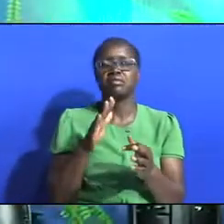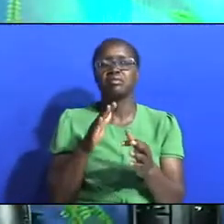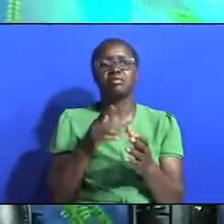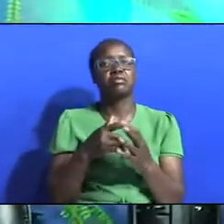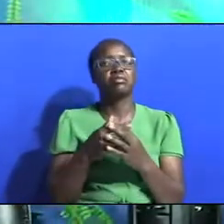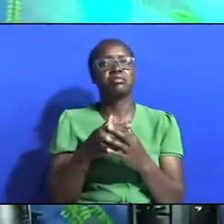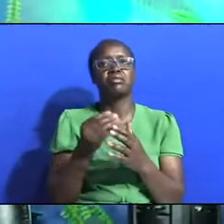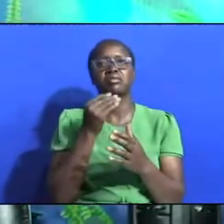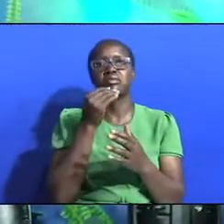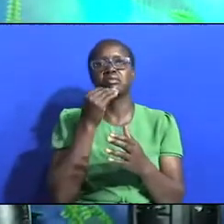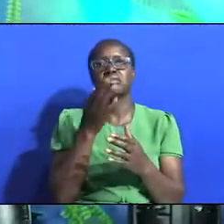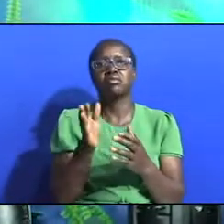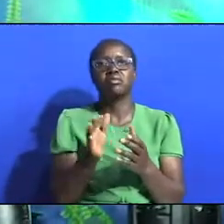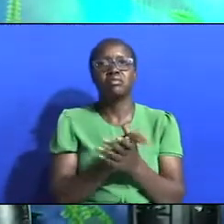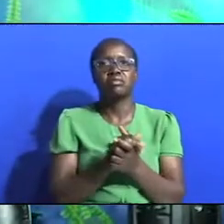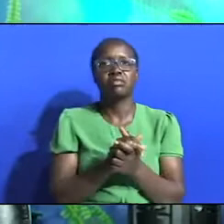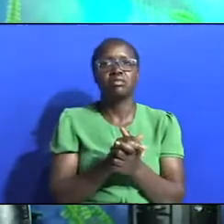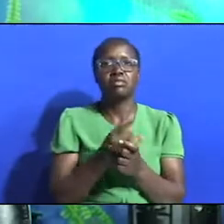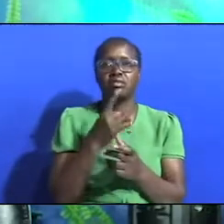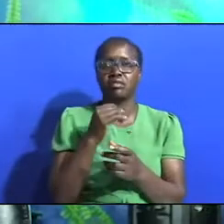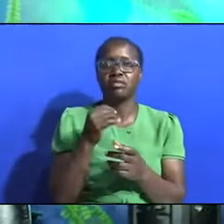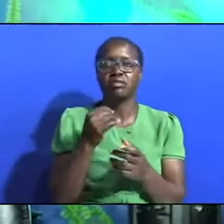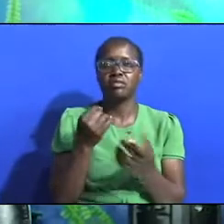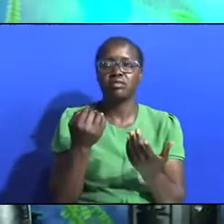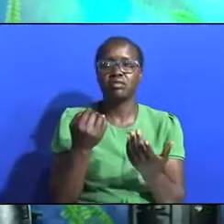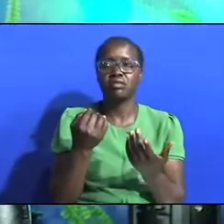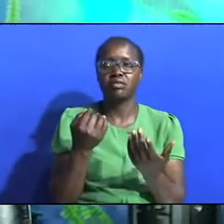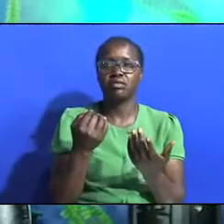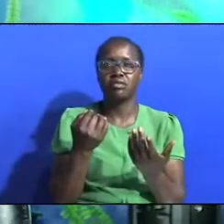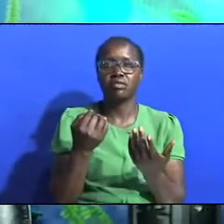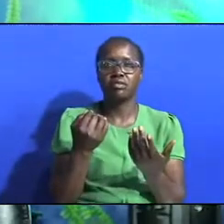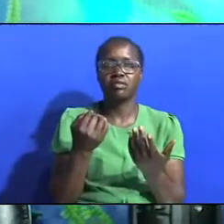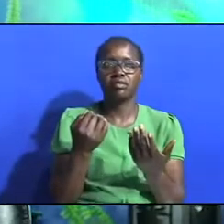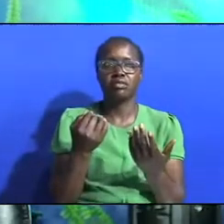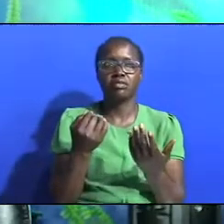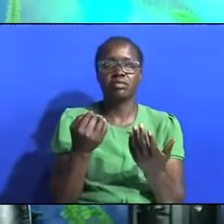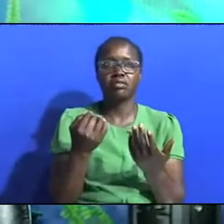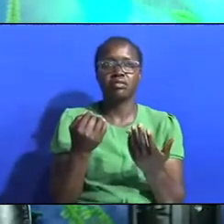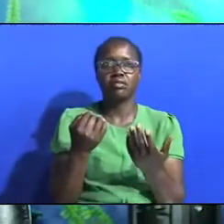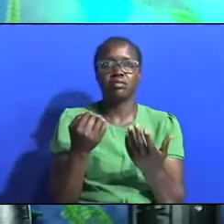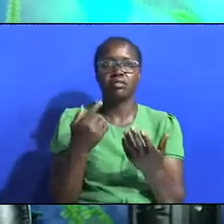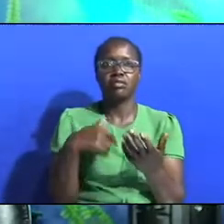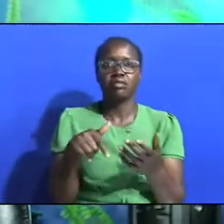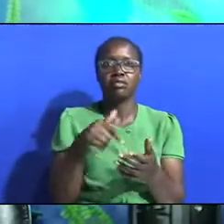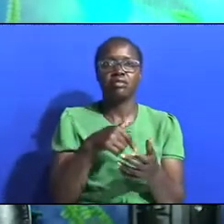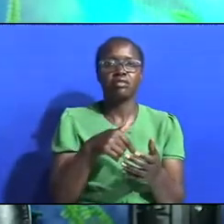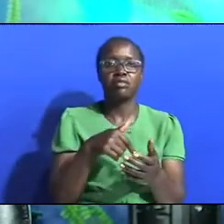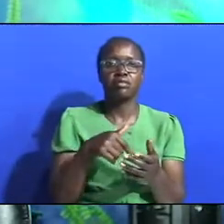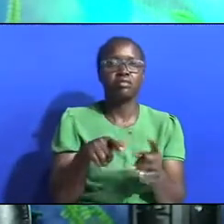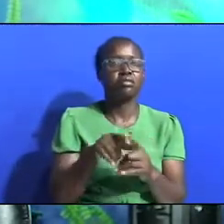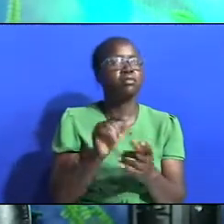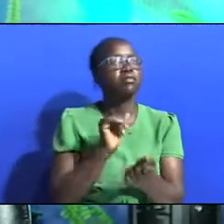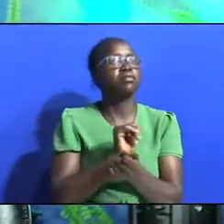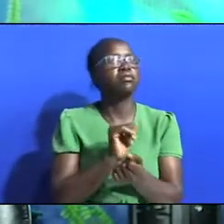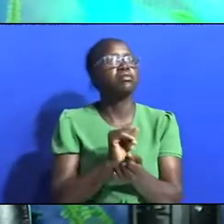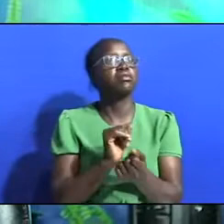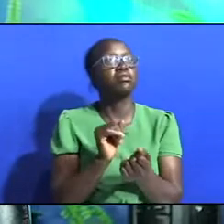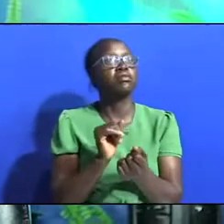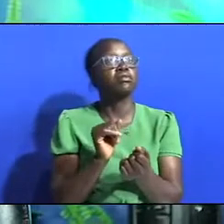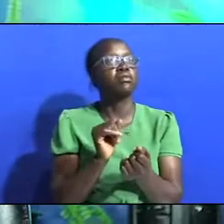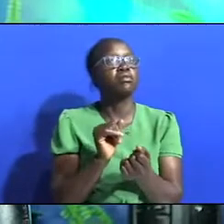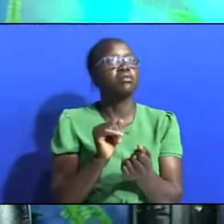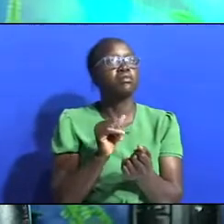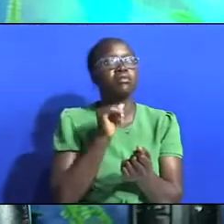do it, even if it's the right thing. So their will stopped being free. And all of us, when we are born, none of us